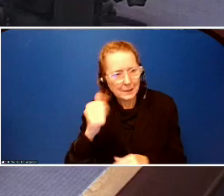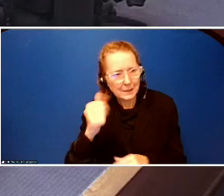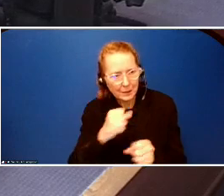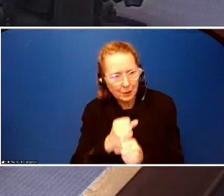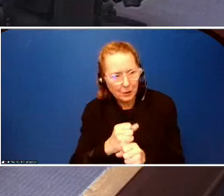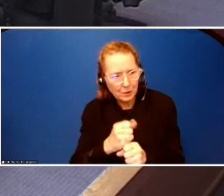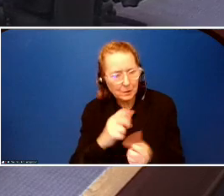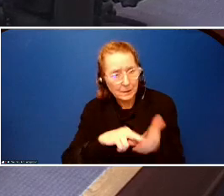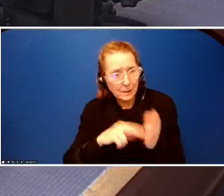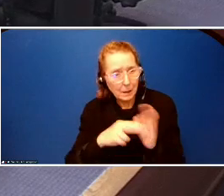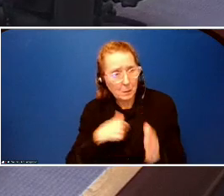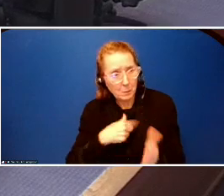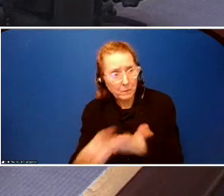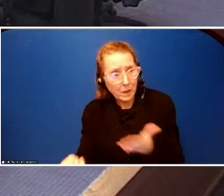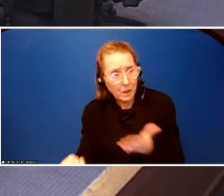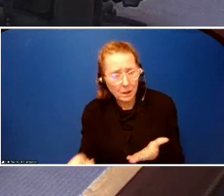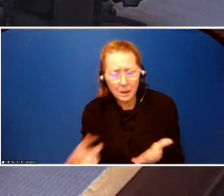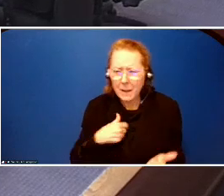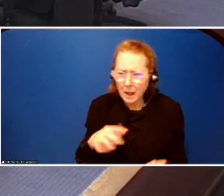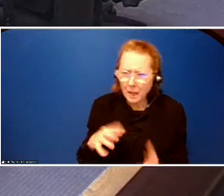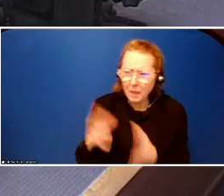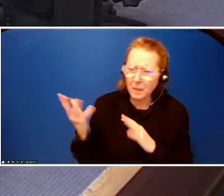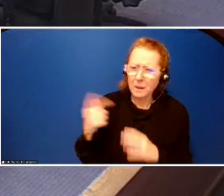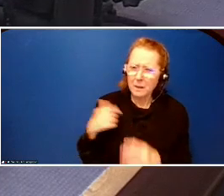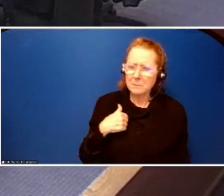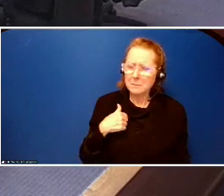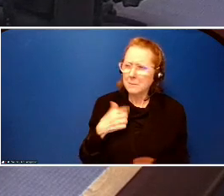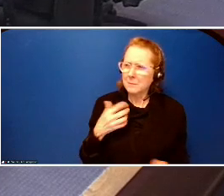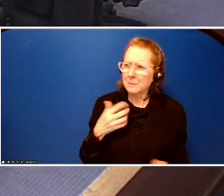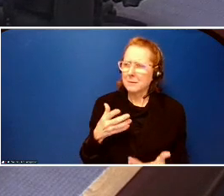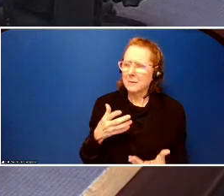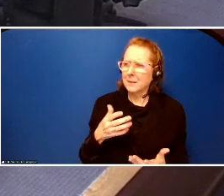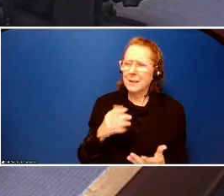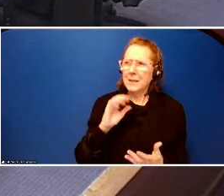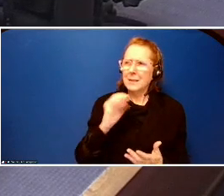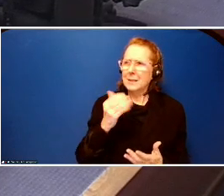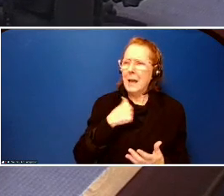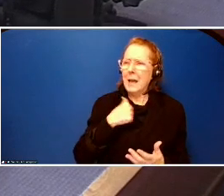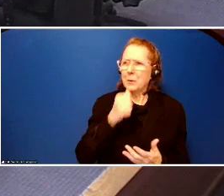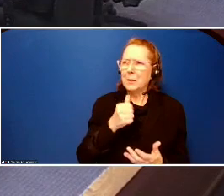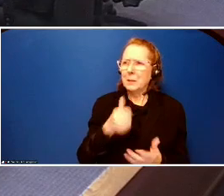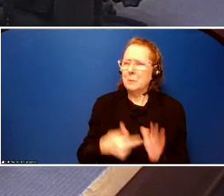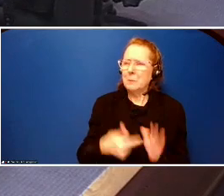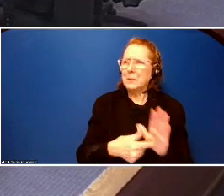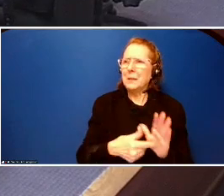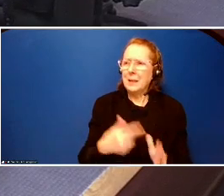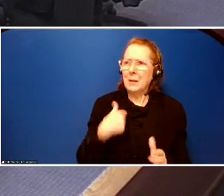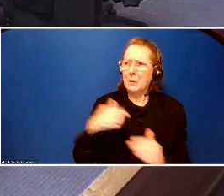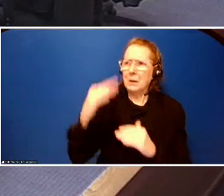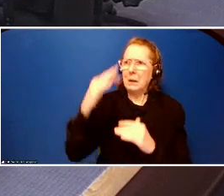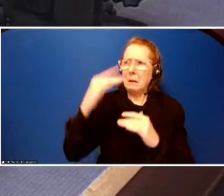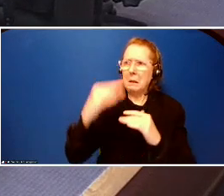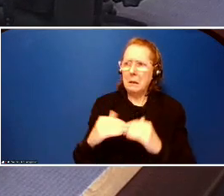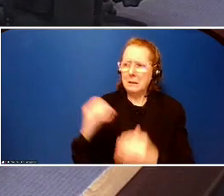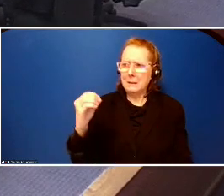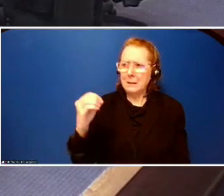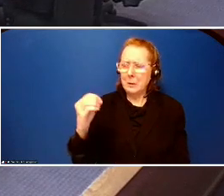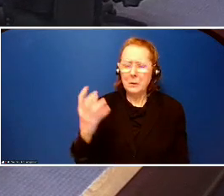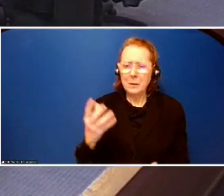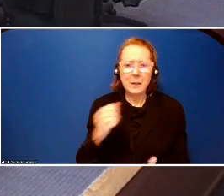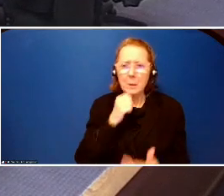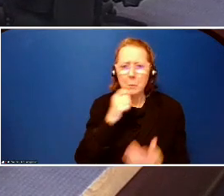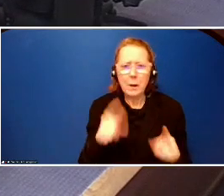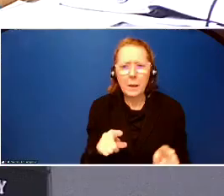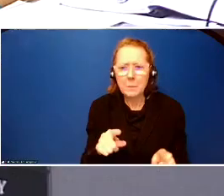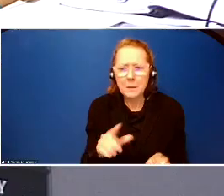me, the name right away threw me off because I thought it just doesn't seem like the way I would present something. Here, we're gonna get to zero. It's not gonna happen.